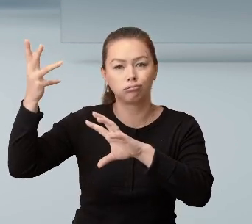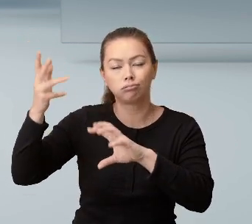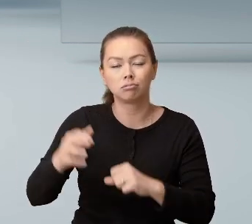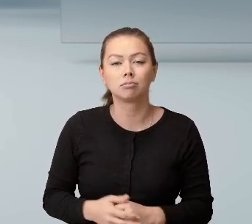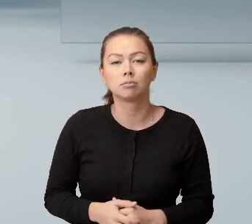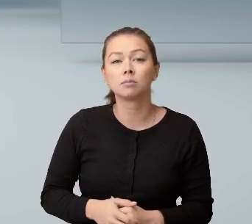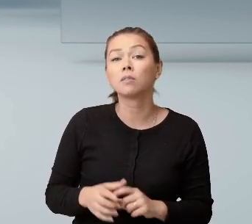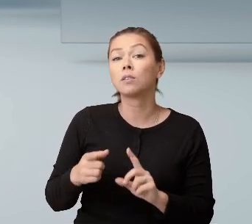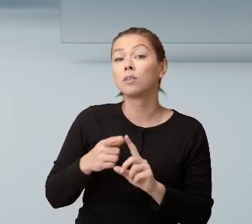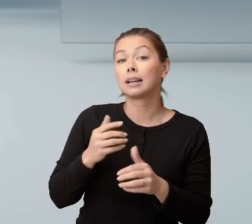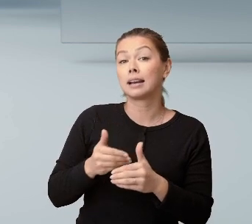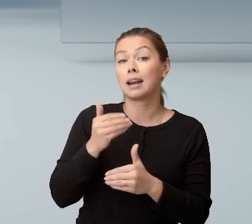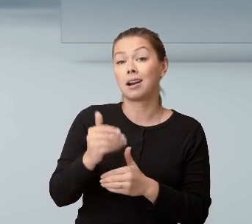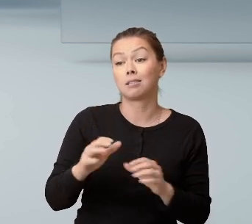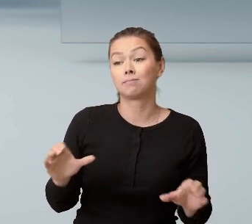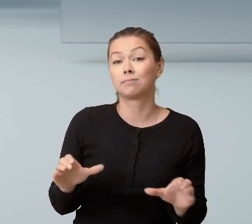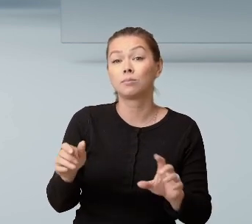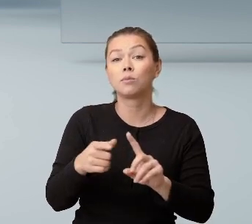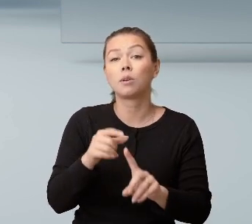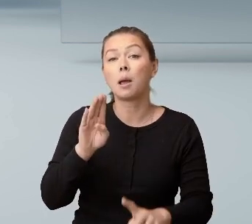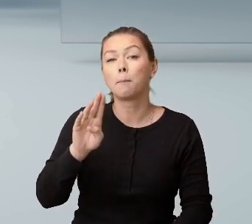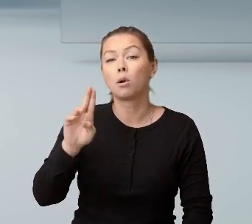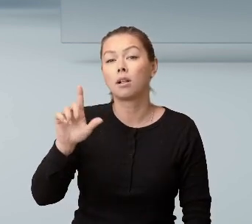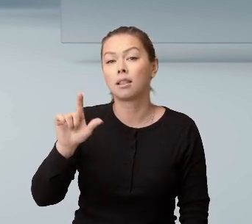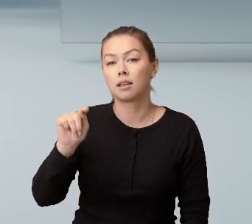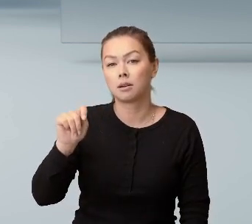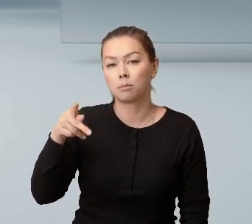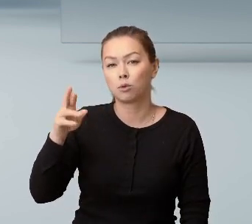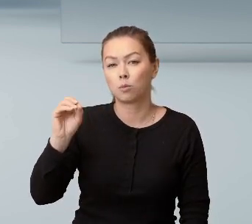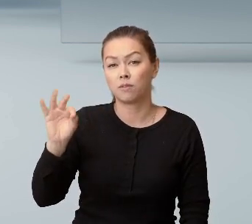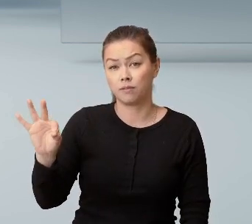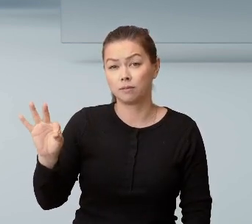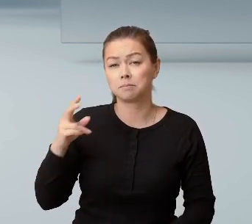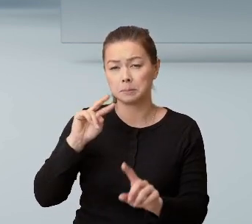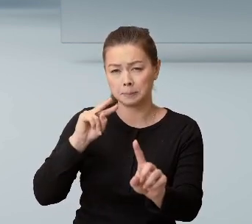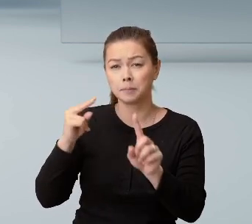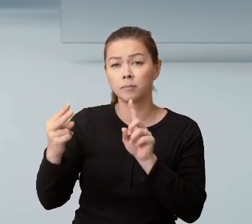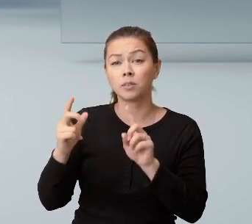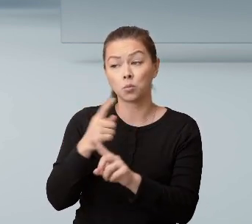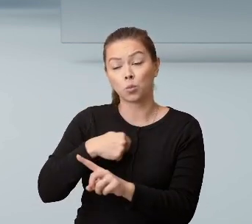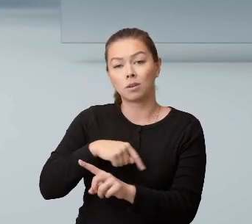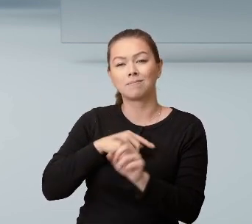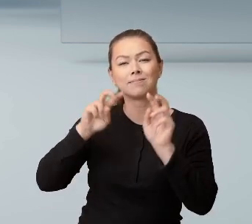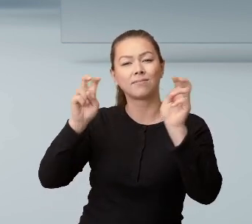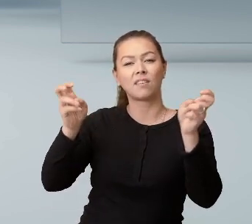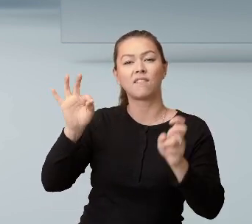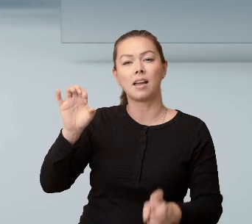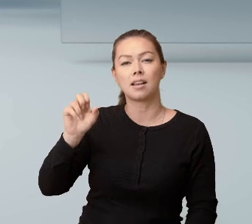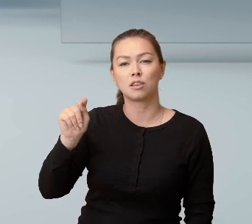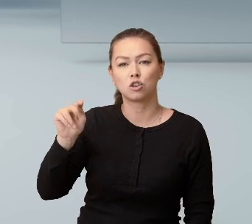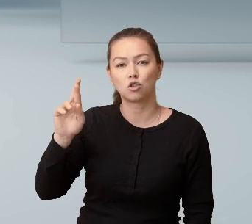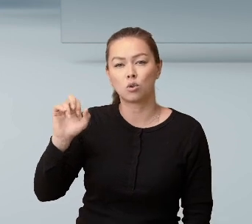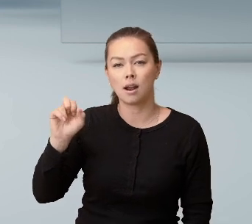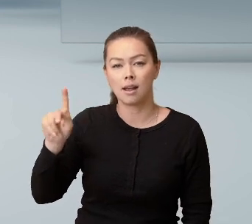So then next steps from a Bulletproof perspective. So Bulletproof, we are fast track enabled